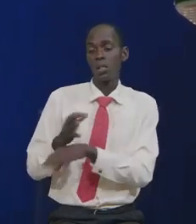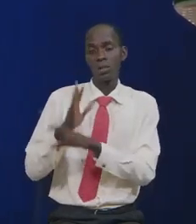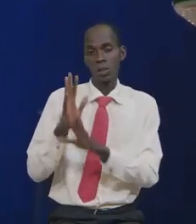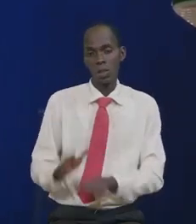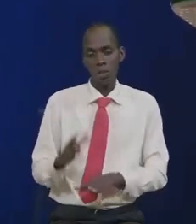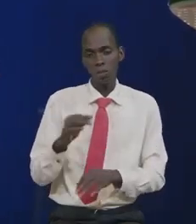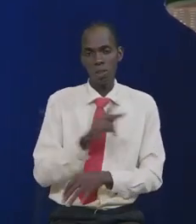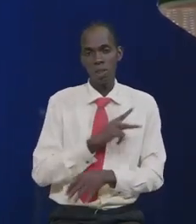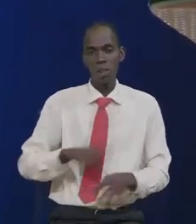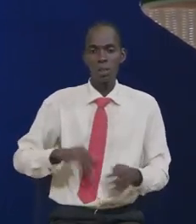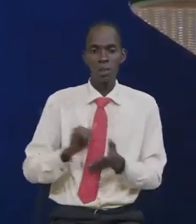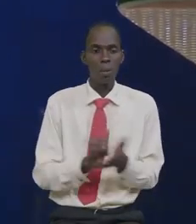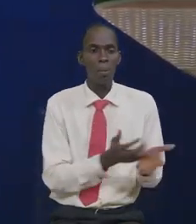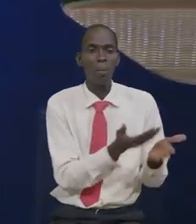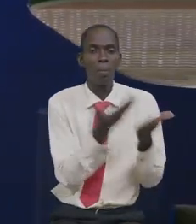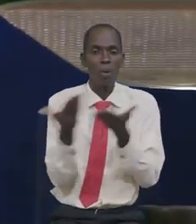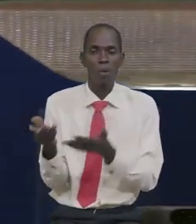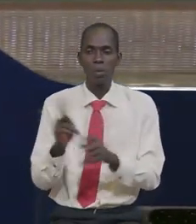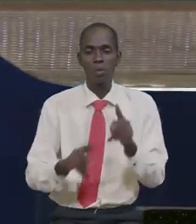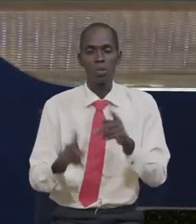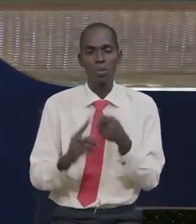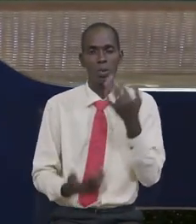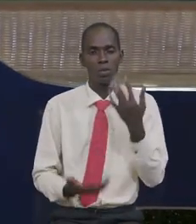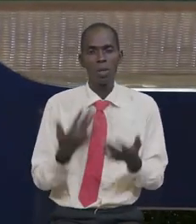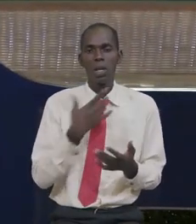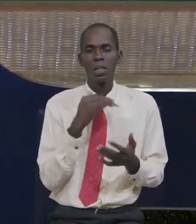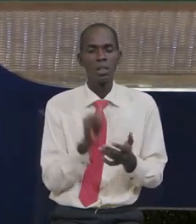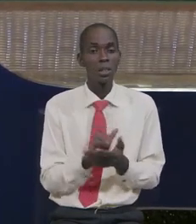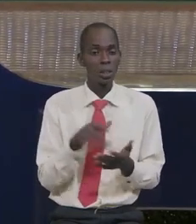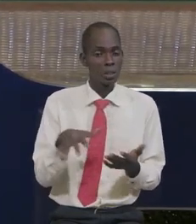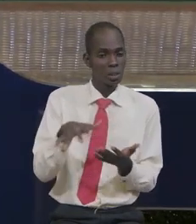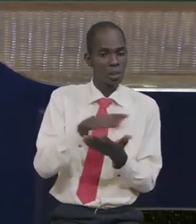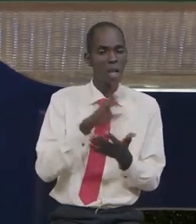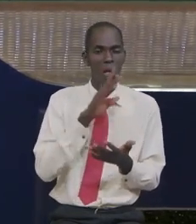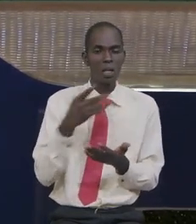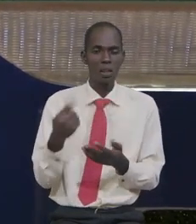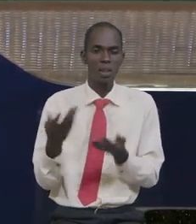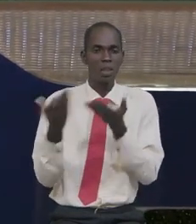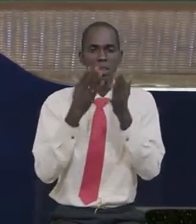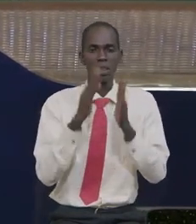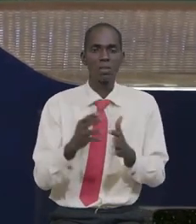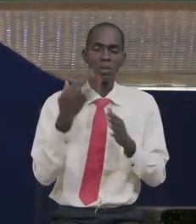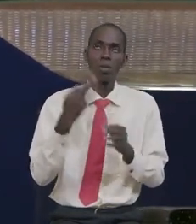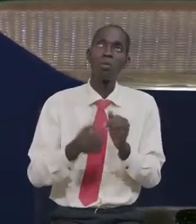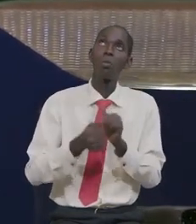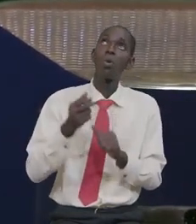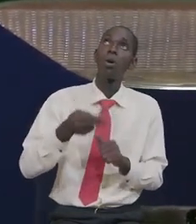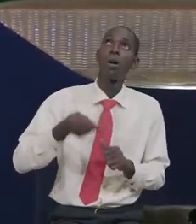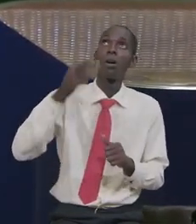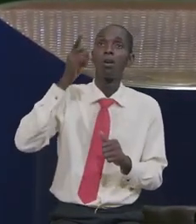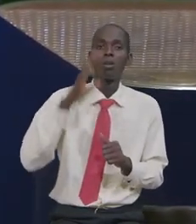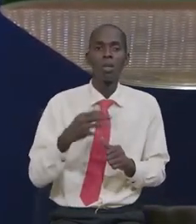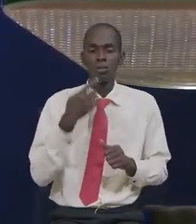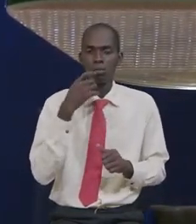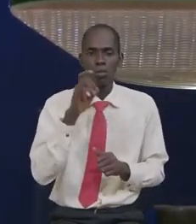the servants of the Most High God. He said, come forth, and they and come hither. And